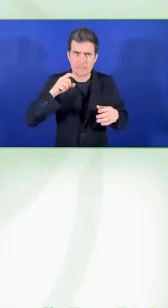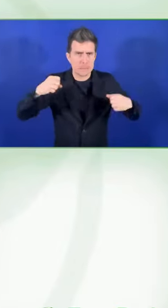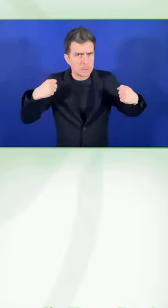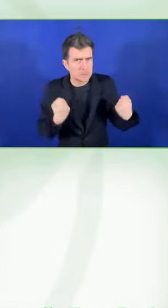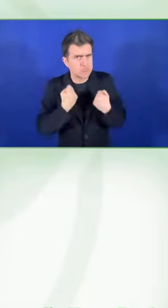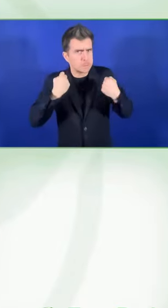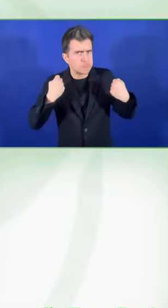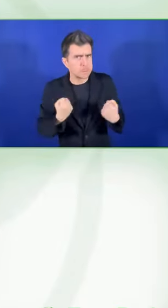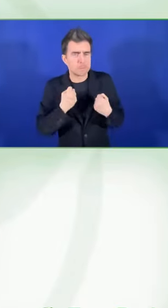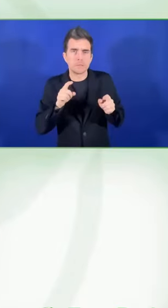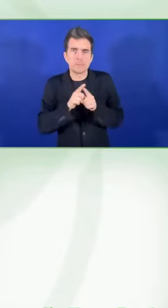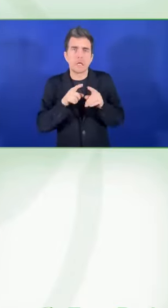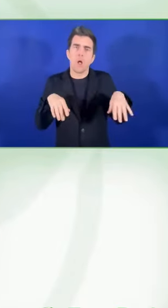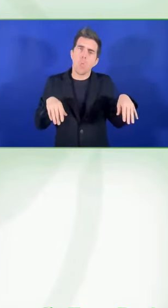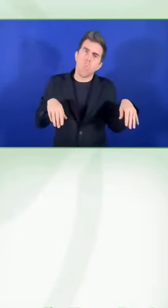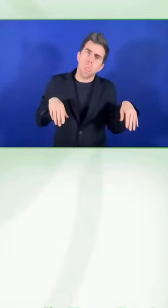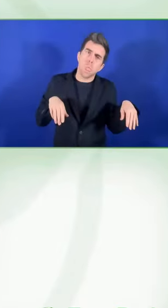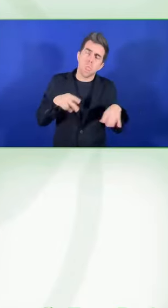Minister.